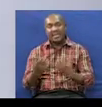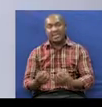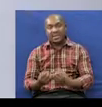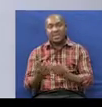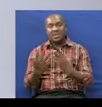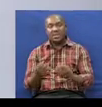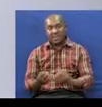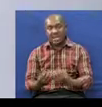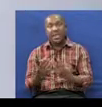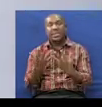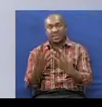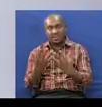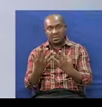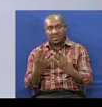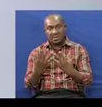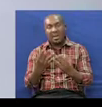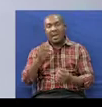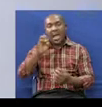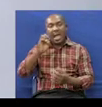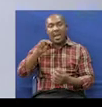You can see there is a terminology heat.